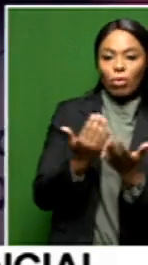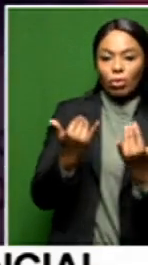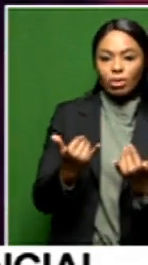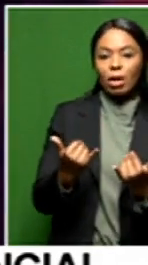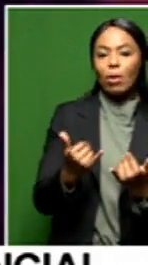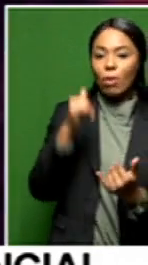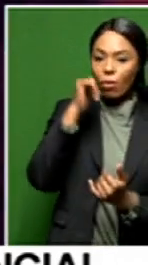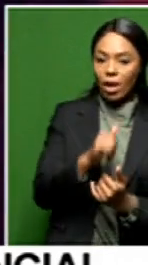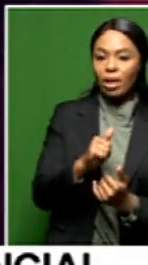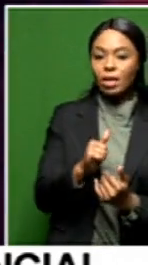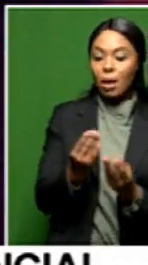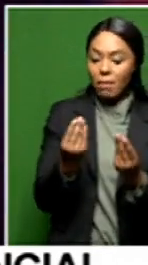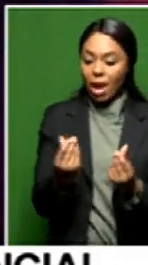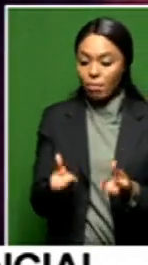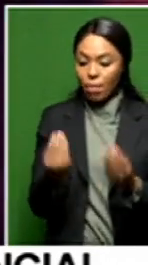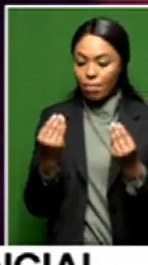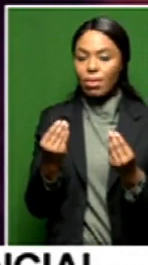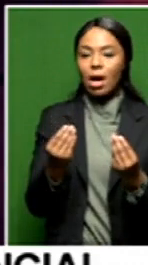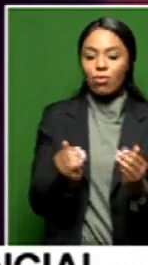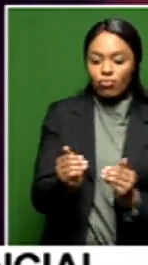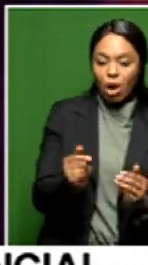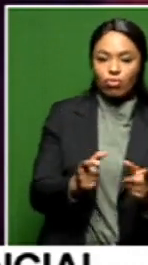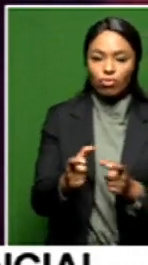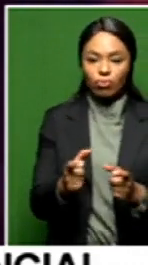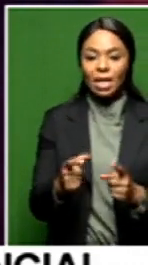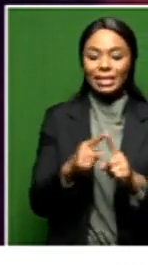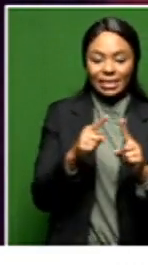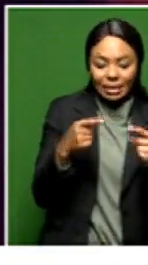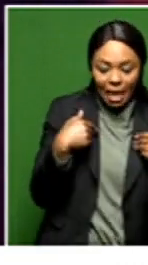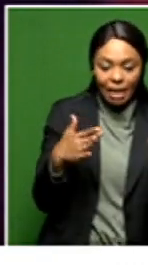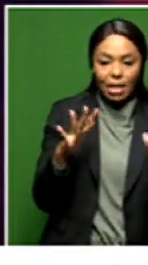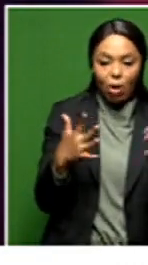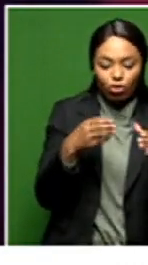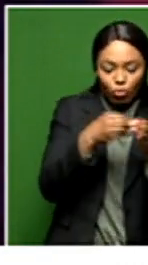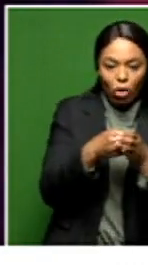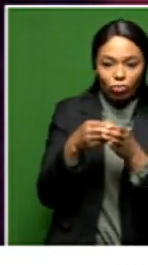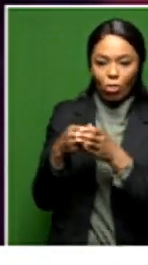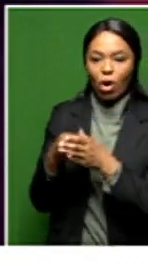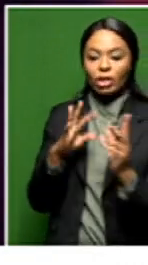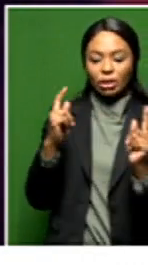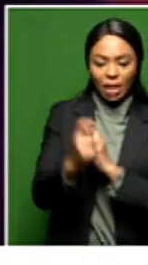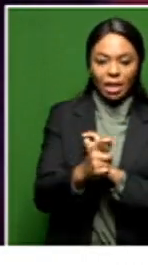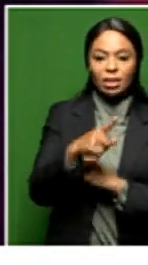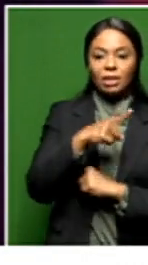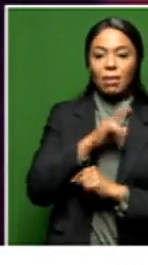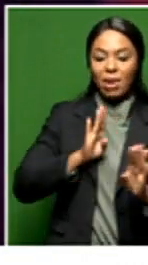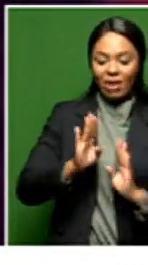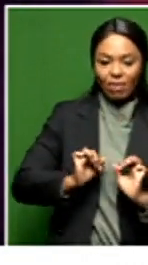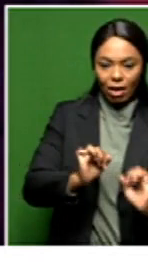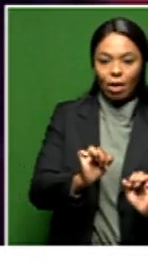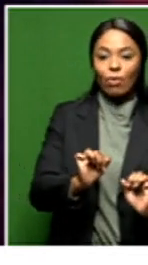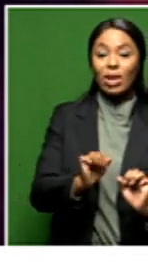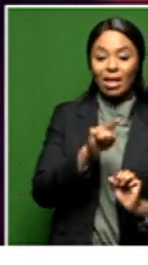livelihoods and their aspirations are actually met. But it starts with small changes in their behavior. So if they do not know, they cannot do